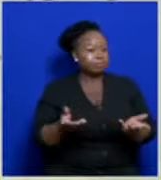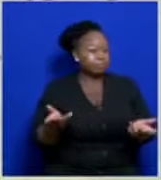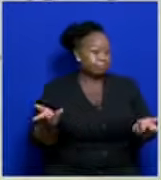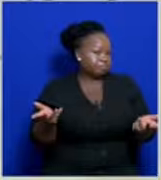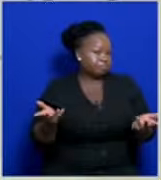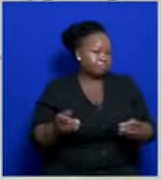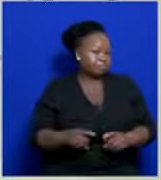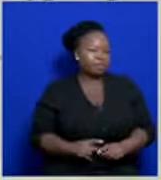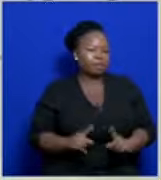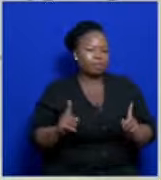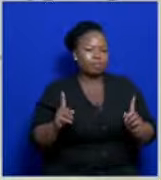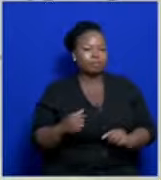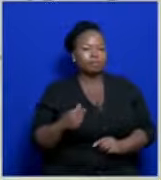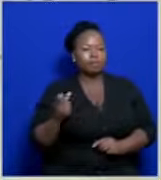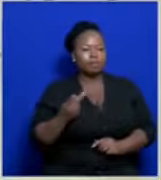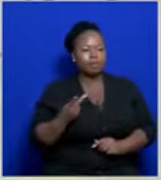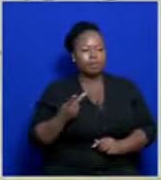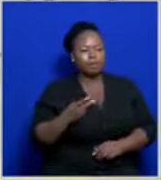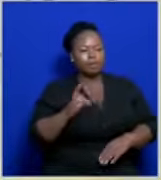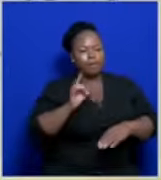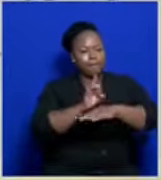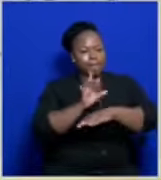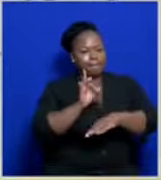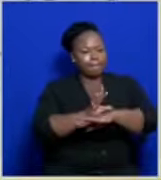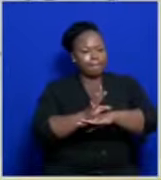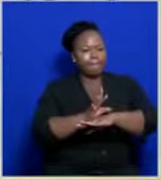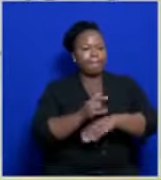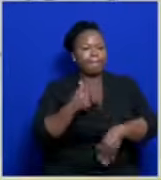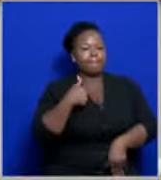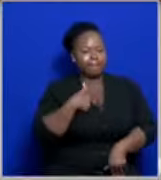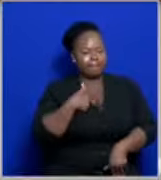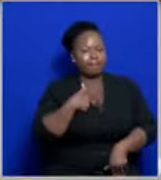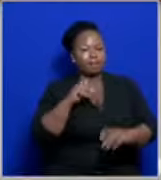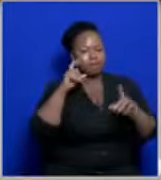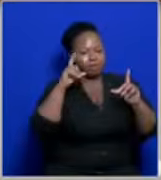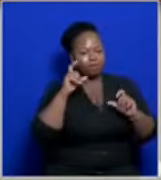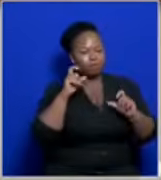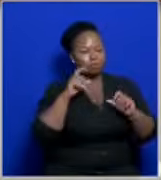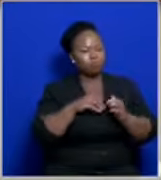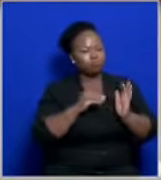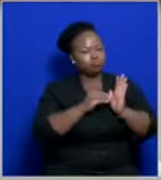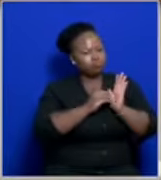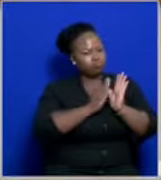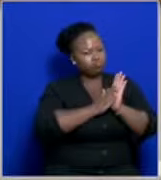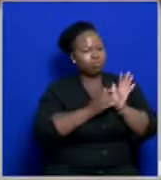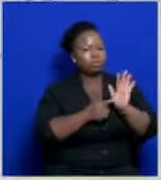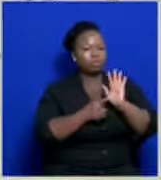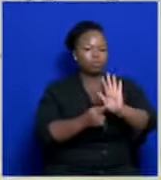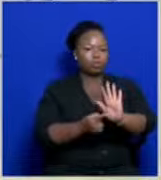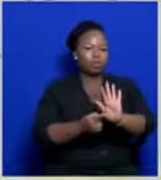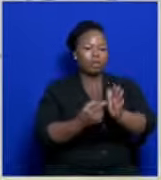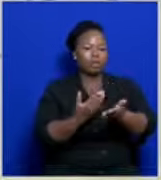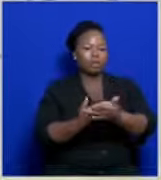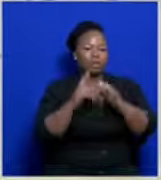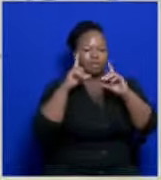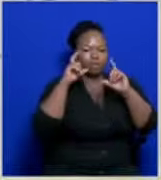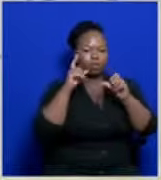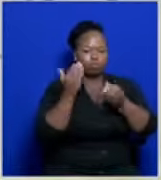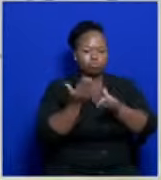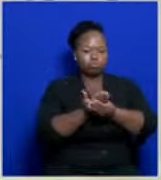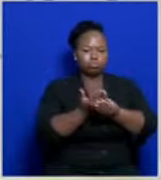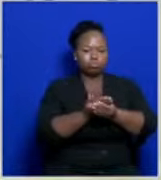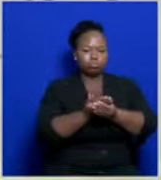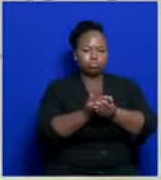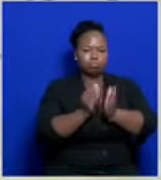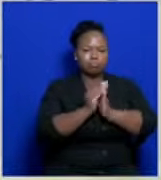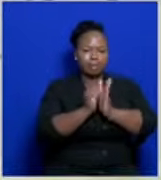advise her that I have the photo album, I can provide you with this photo album. But you must know the purpose